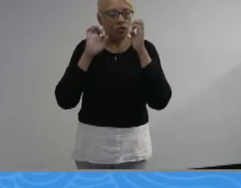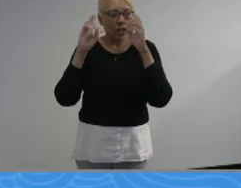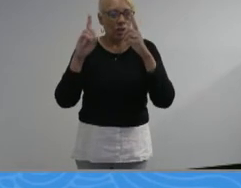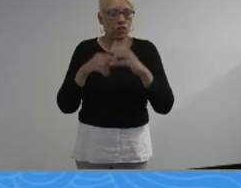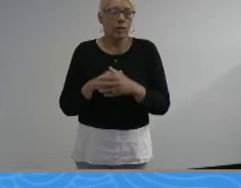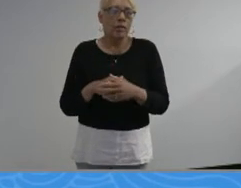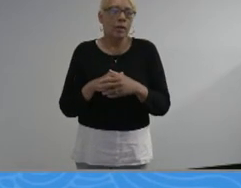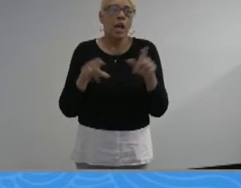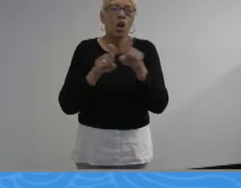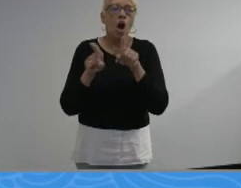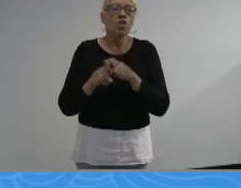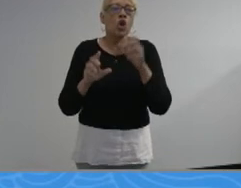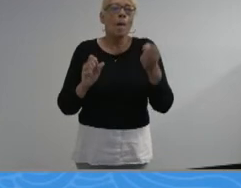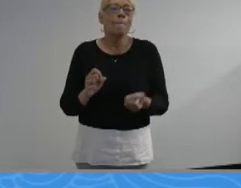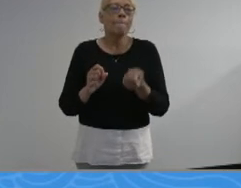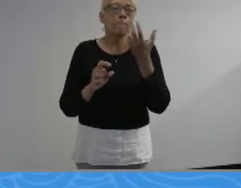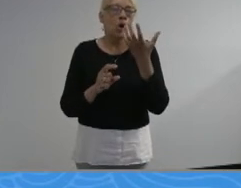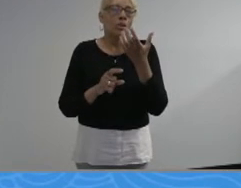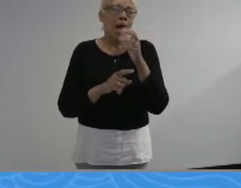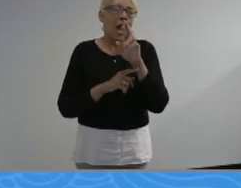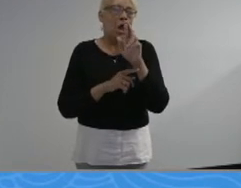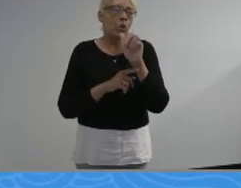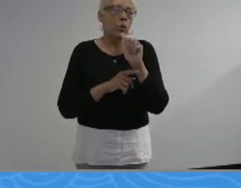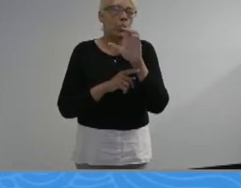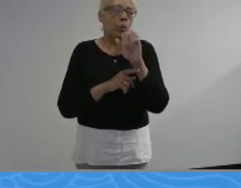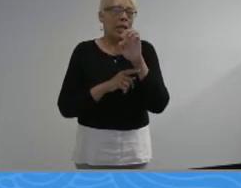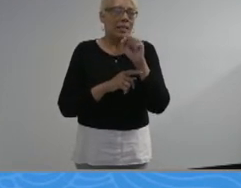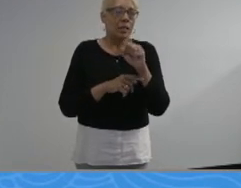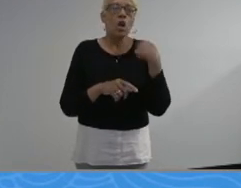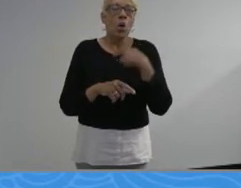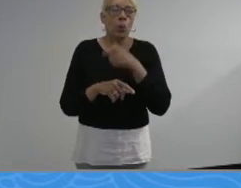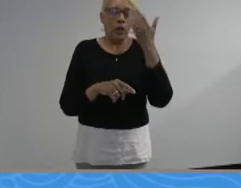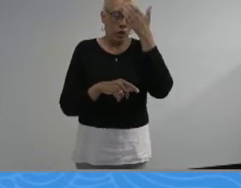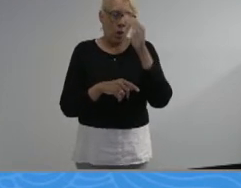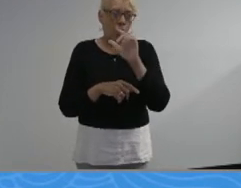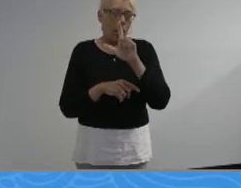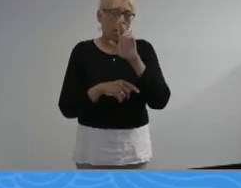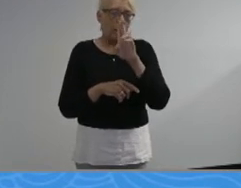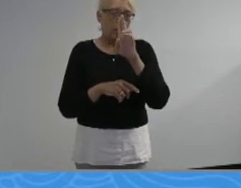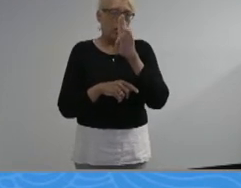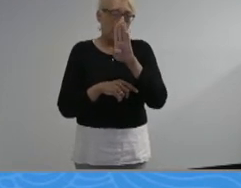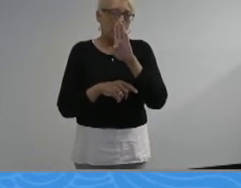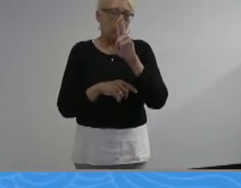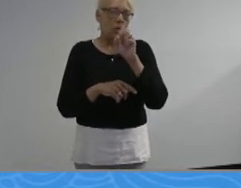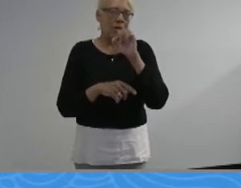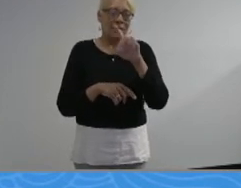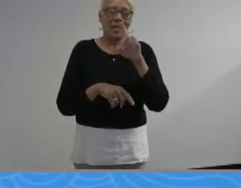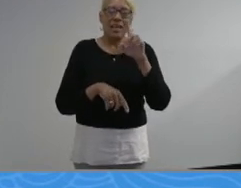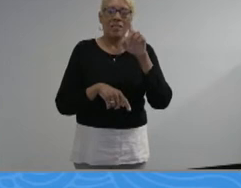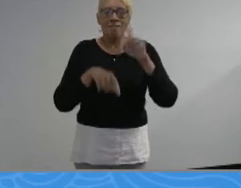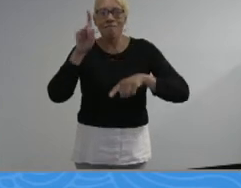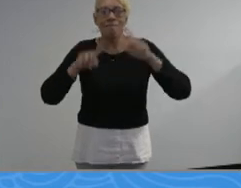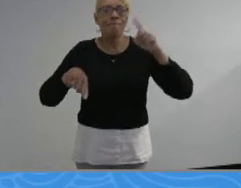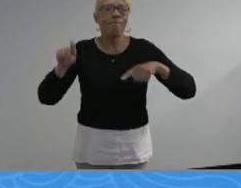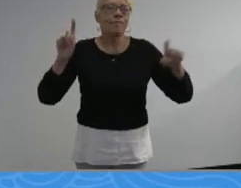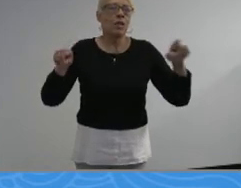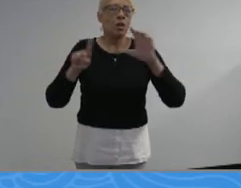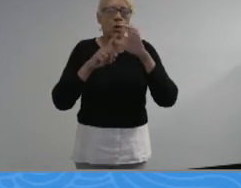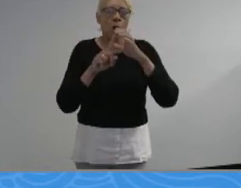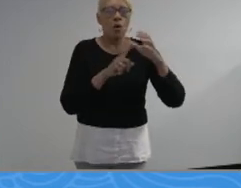also like multiracial solidarity. Yeah. We know LBUSD is a very, very diverse district. Mm-hmm. You know, we